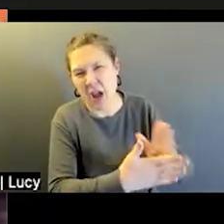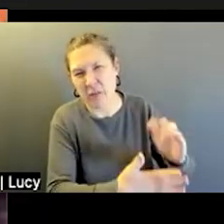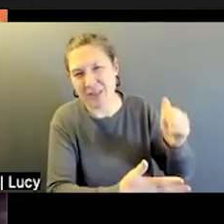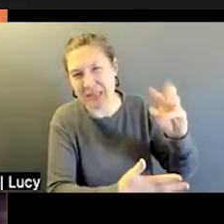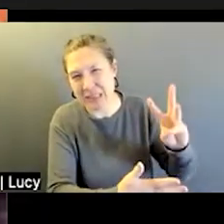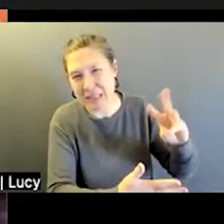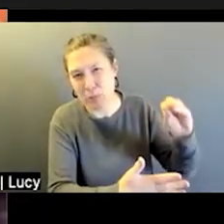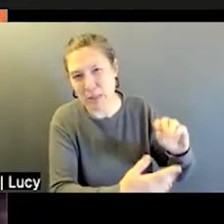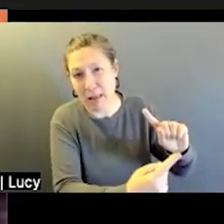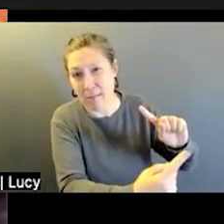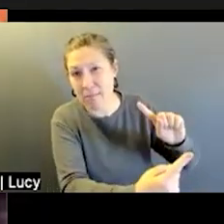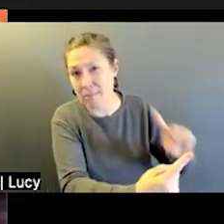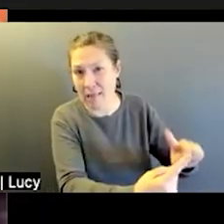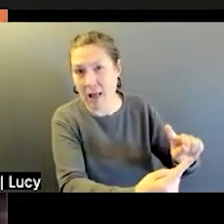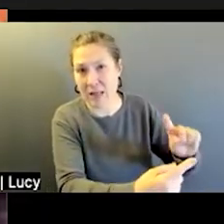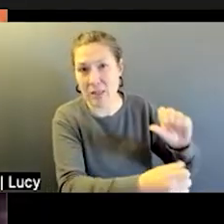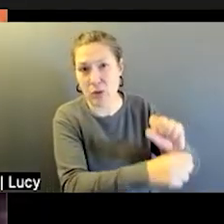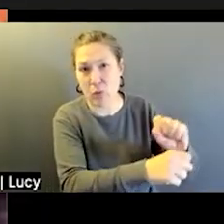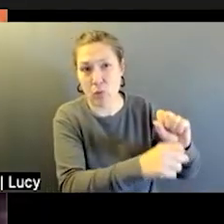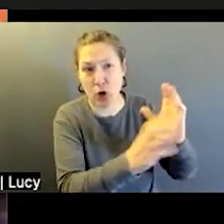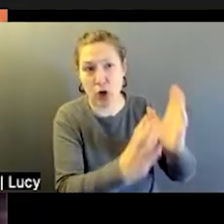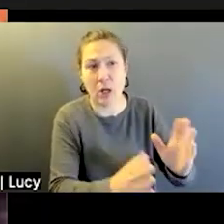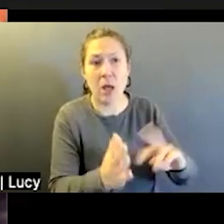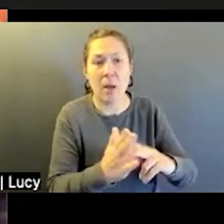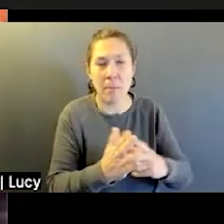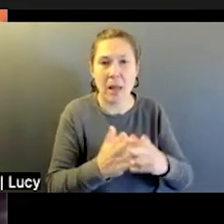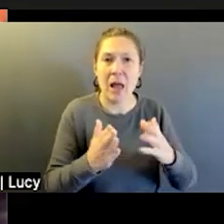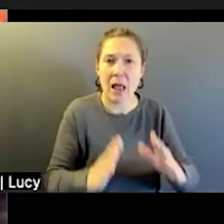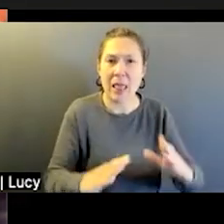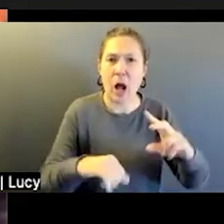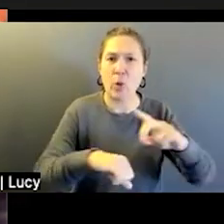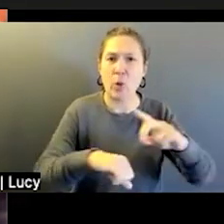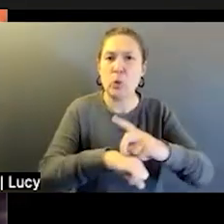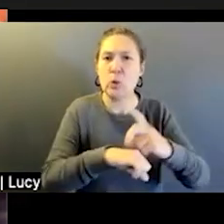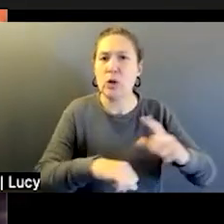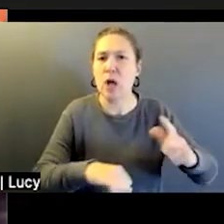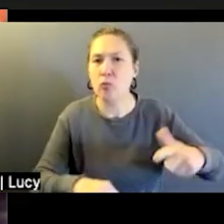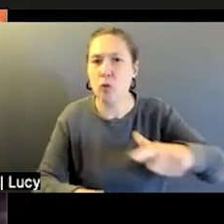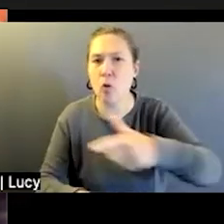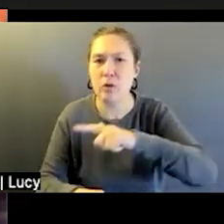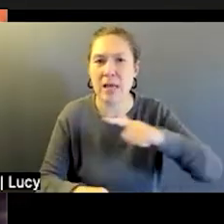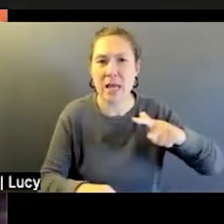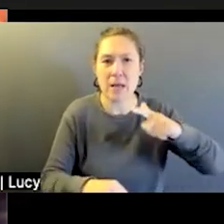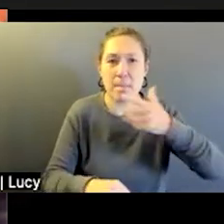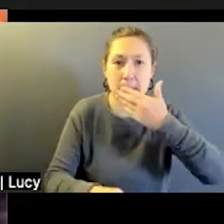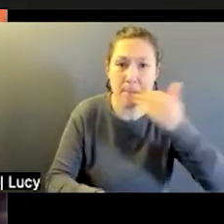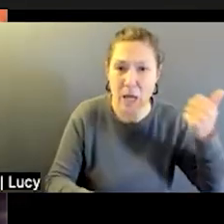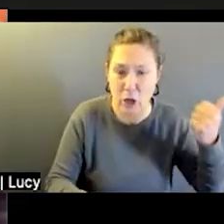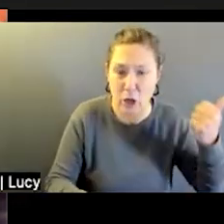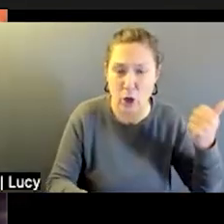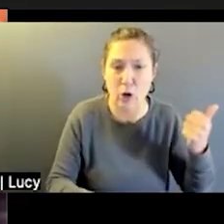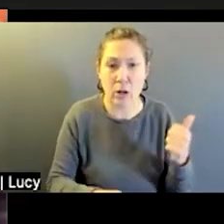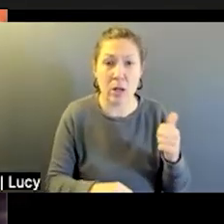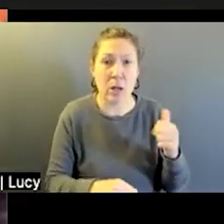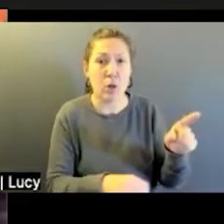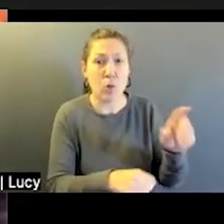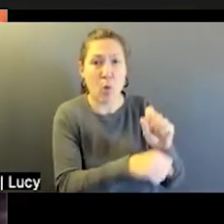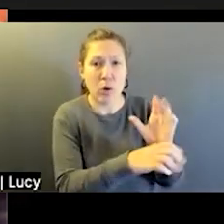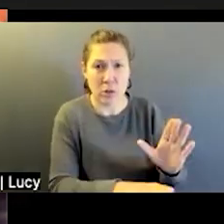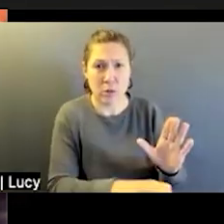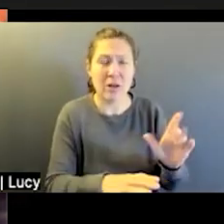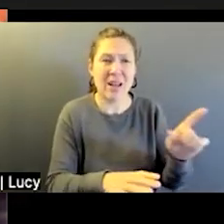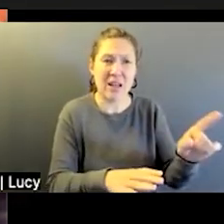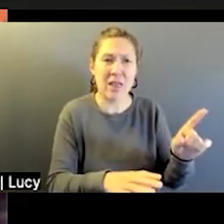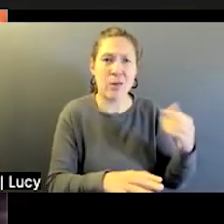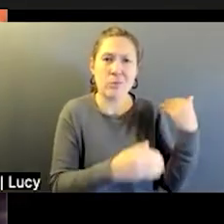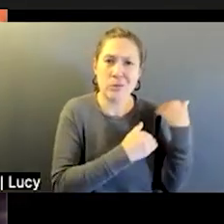It allows for more duty rotation as these workers are not only hired to accompany blind people, but